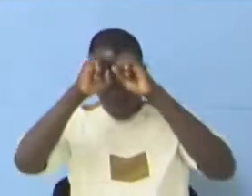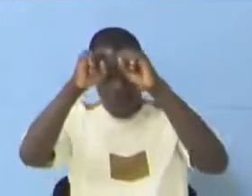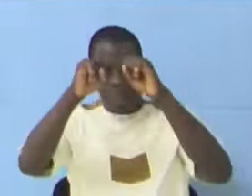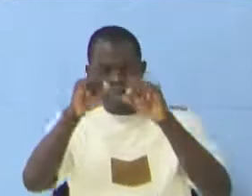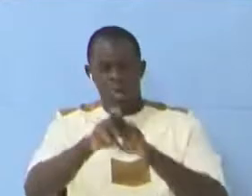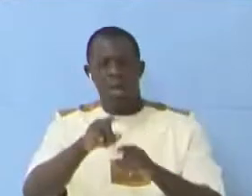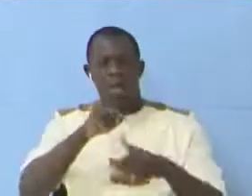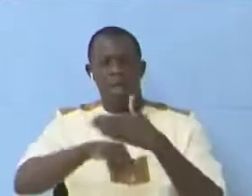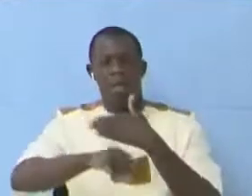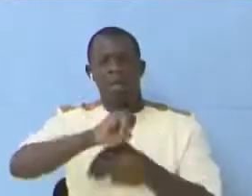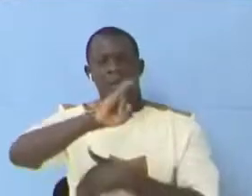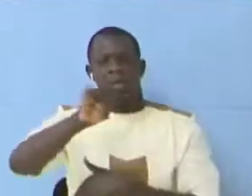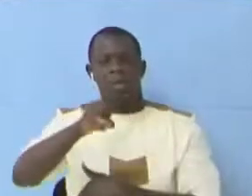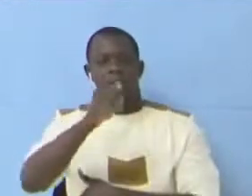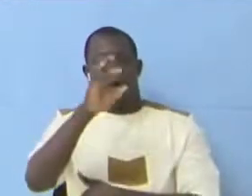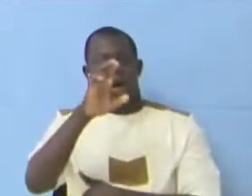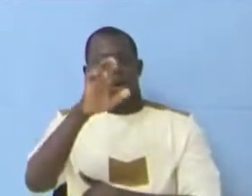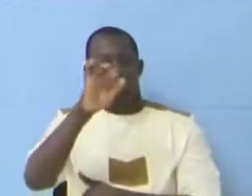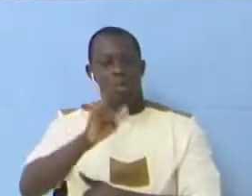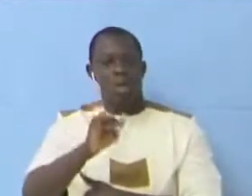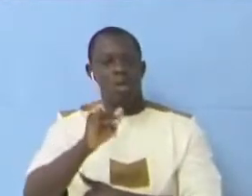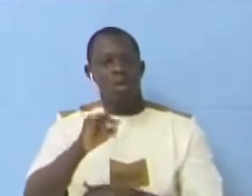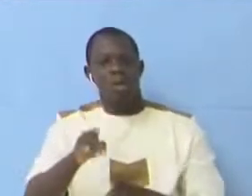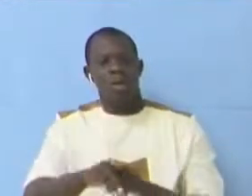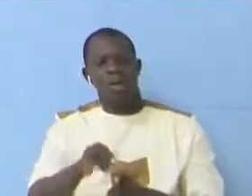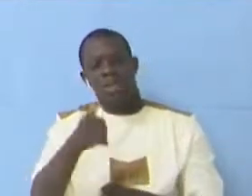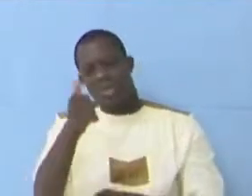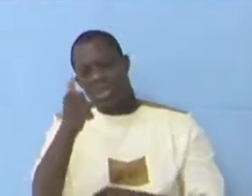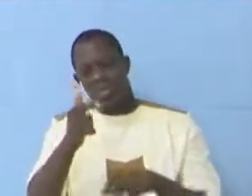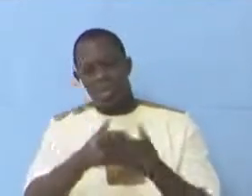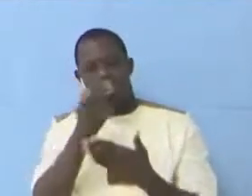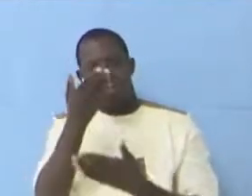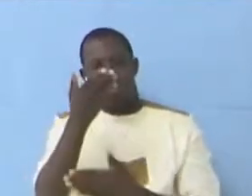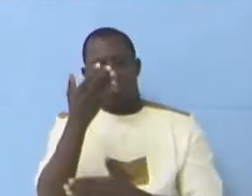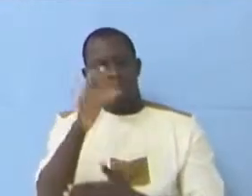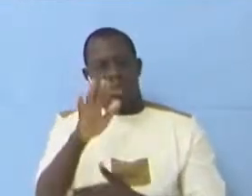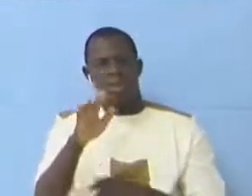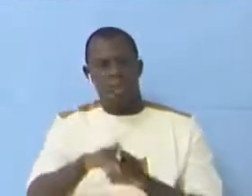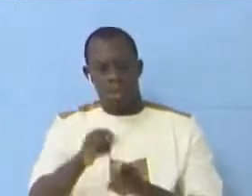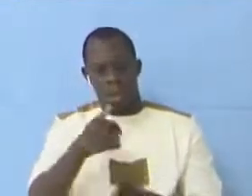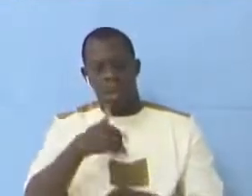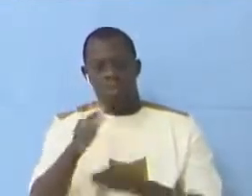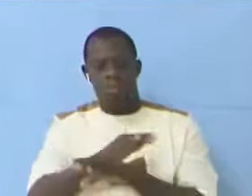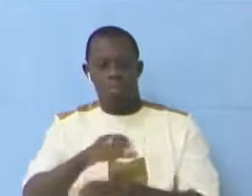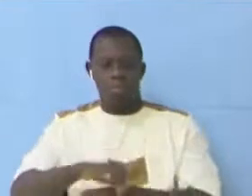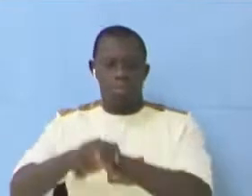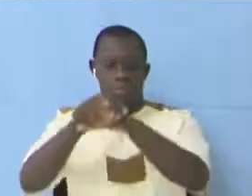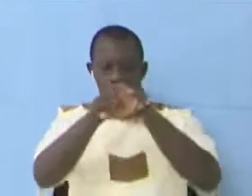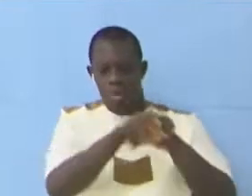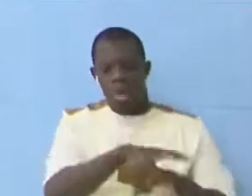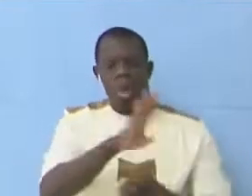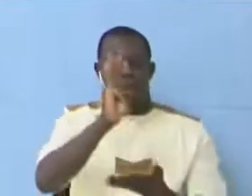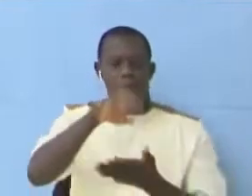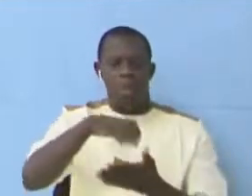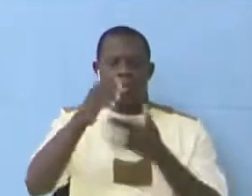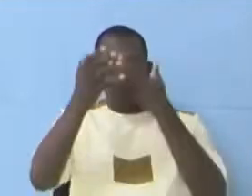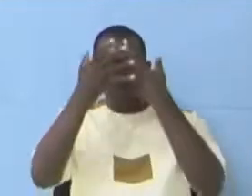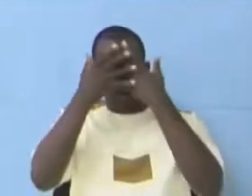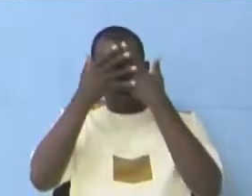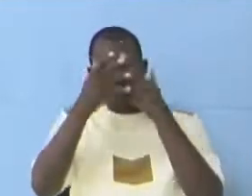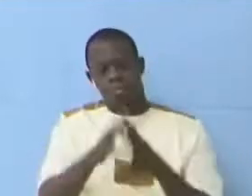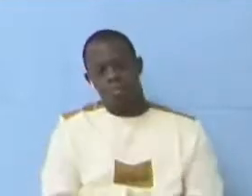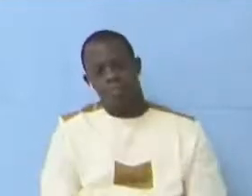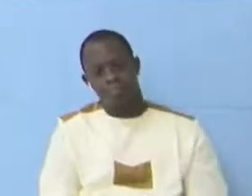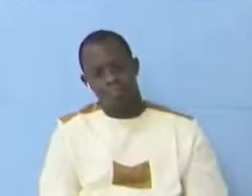In January, either 6th or so, or 10th, I was taken to Mile 2. January nag juróom-benn fan wala